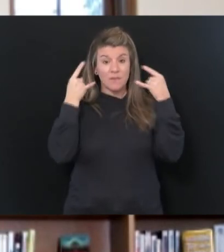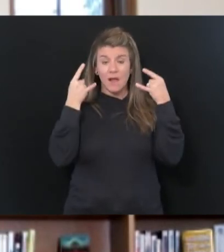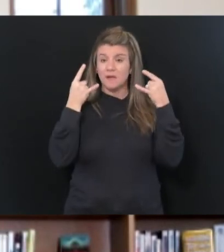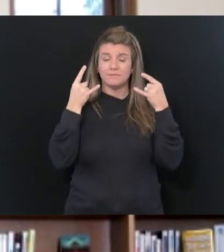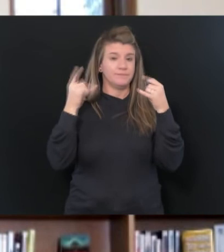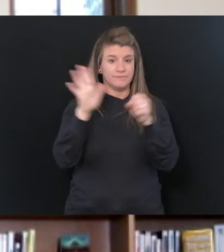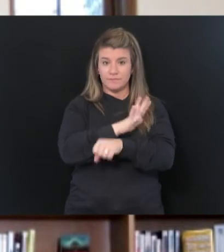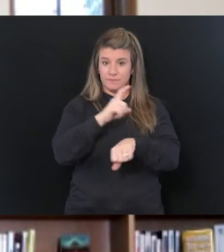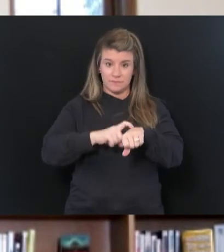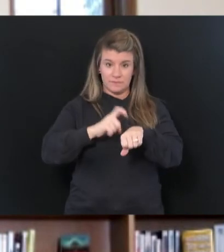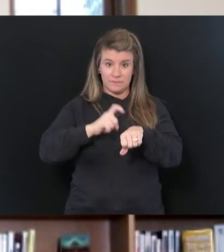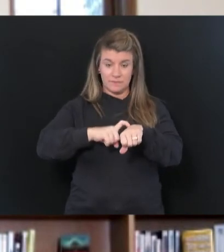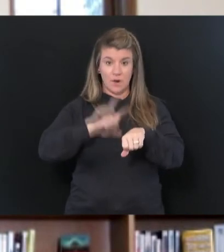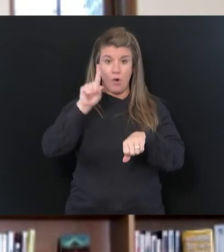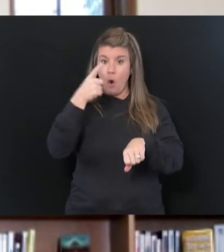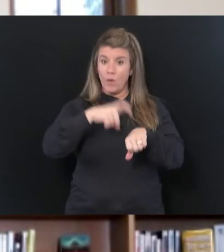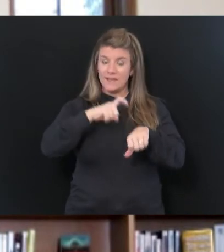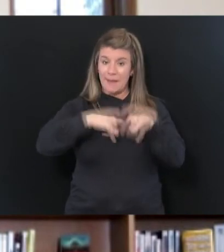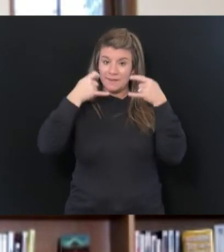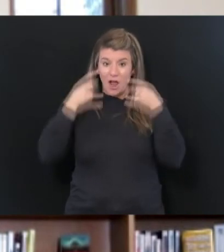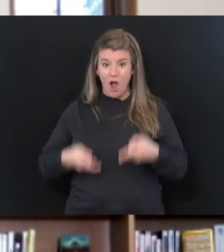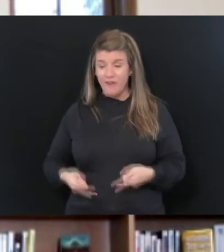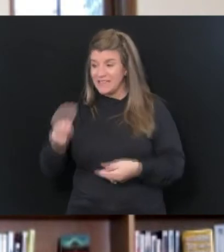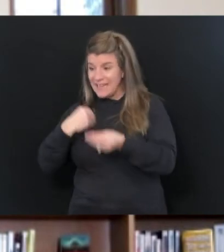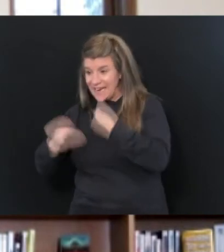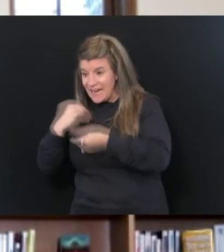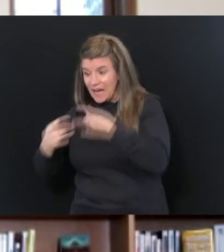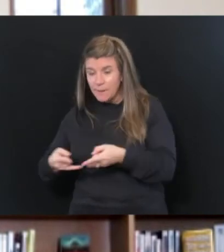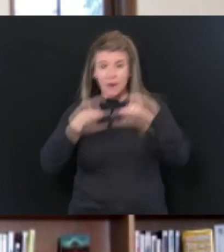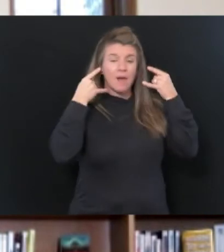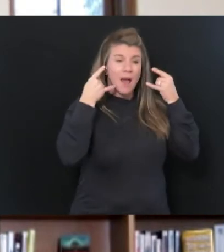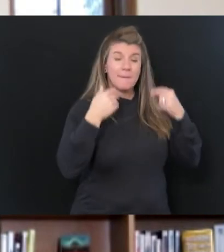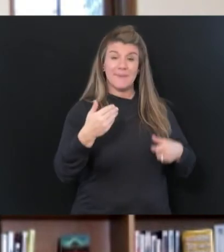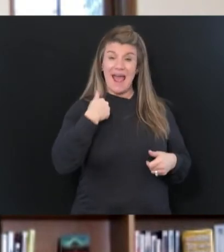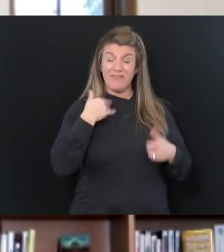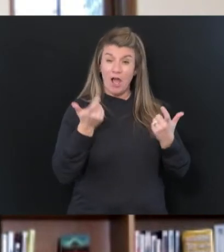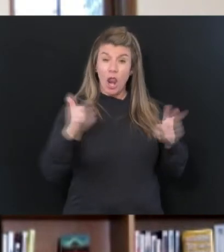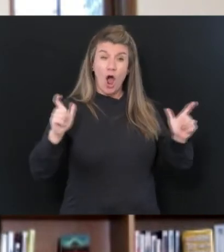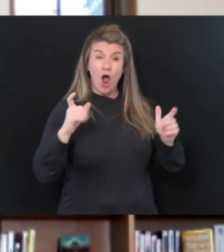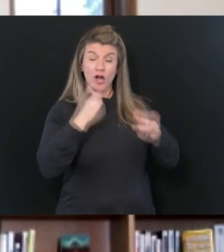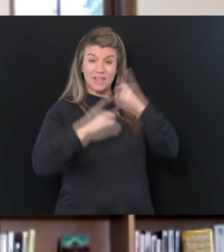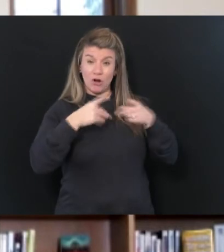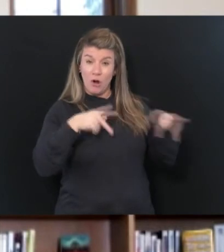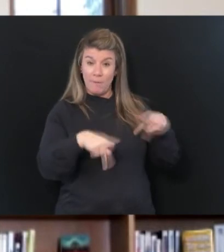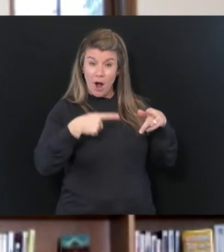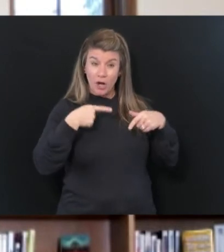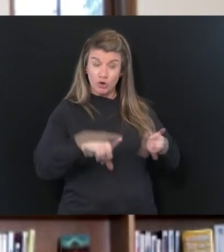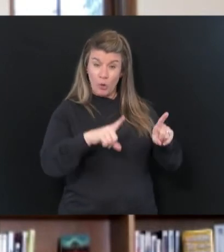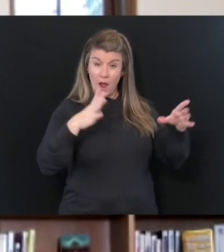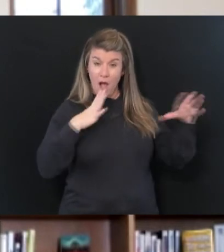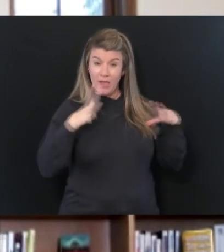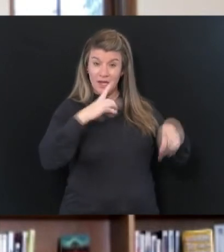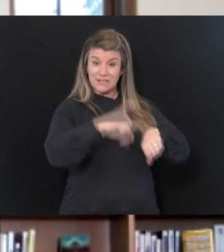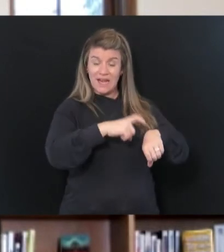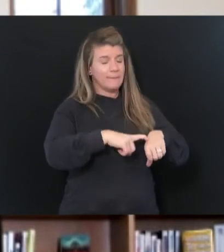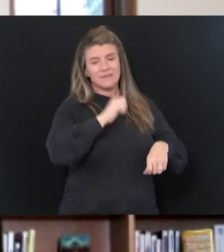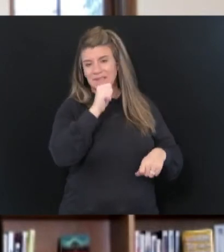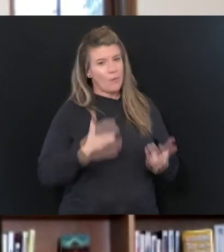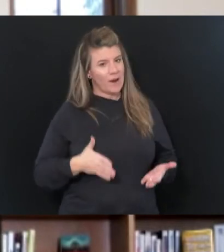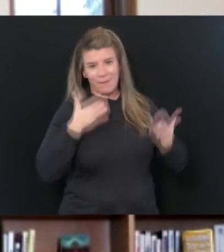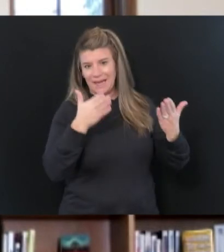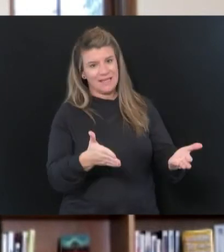times unless they're going to be eating. But having a large dinner party, especially during this holiday season, is really not recommended, especially